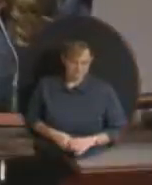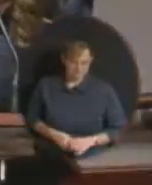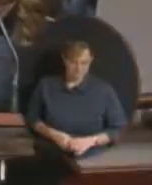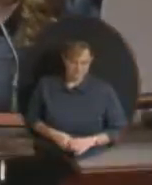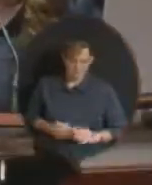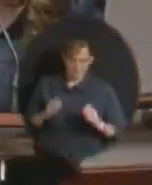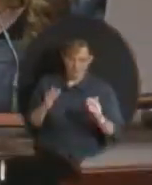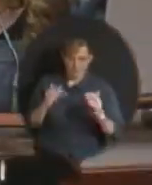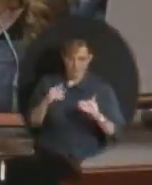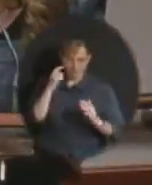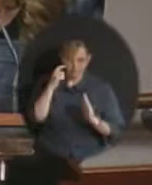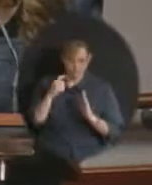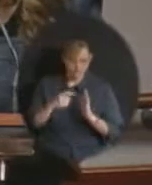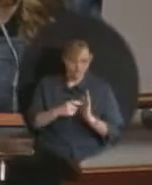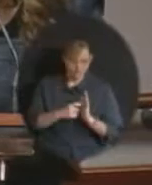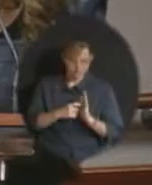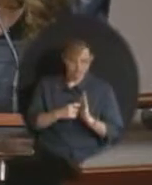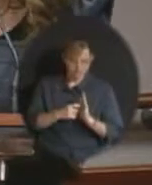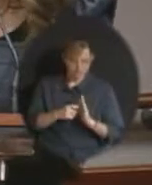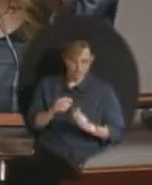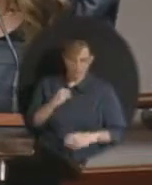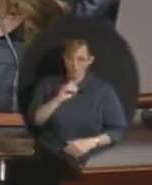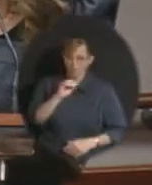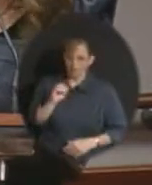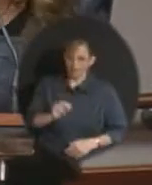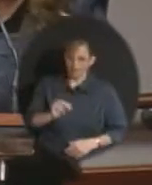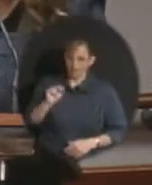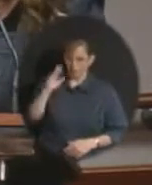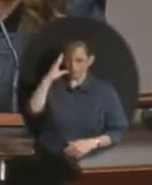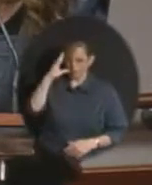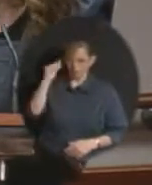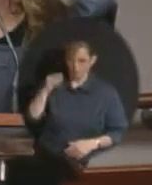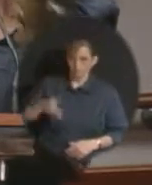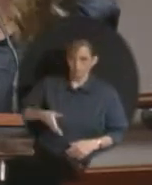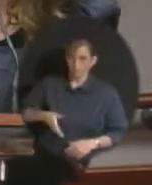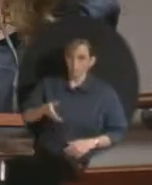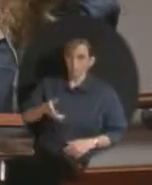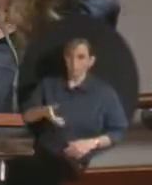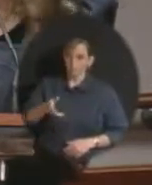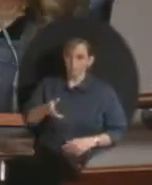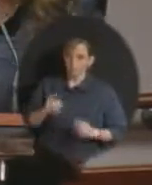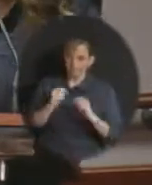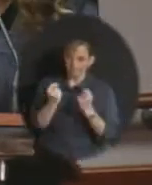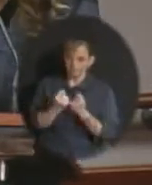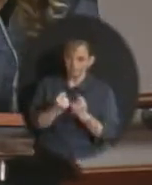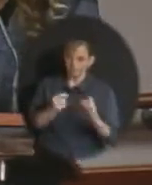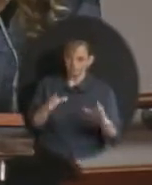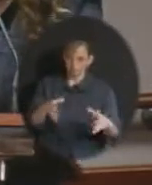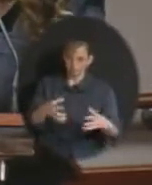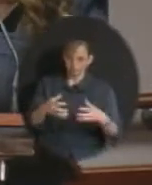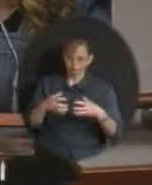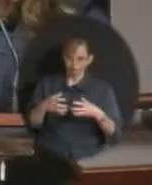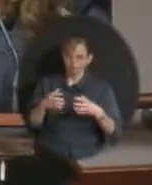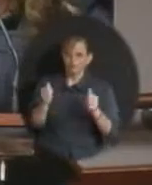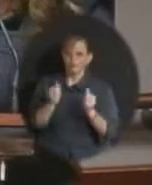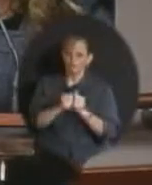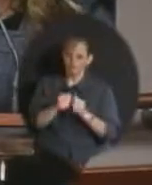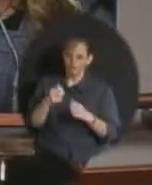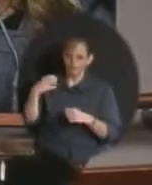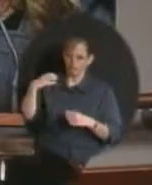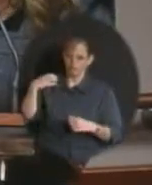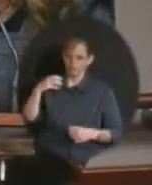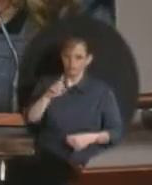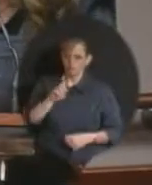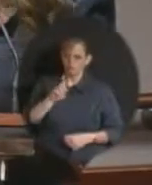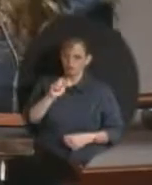For our next recognition, I'd like to ask the Olathe North boys bowling team to come forward, along with their coach, Daleen Muma,